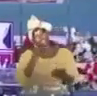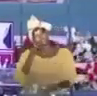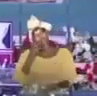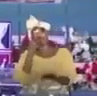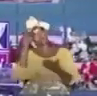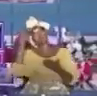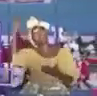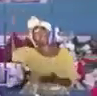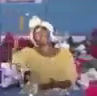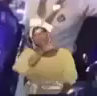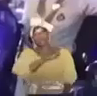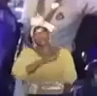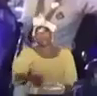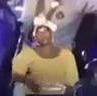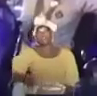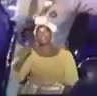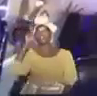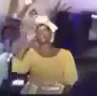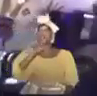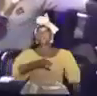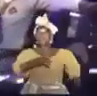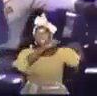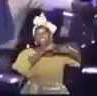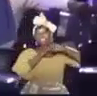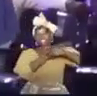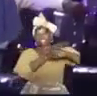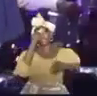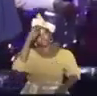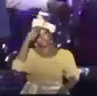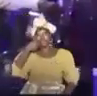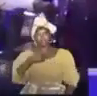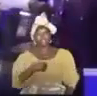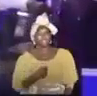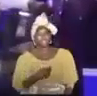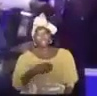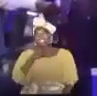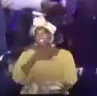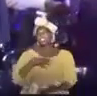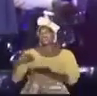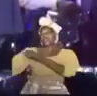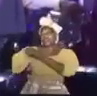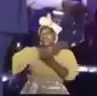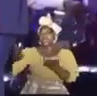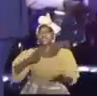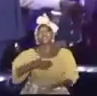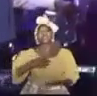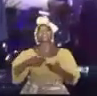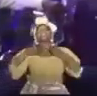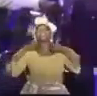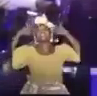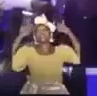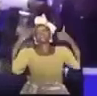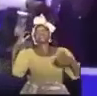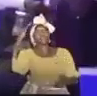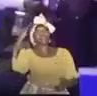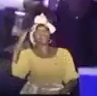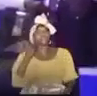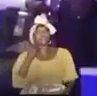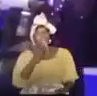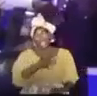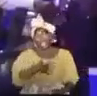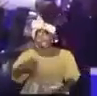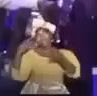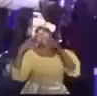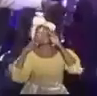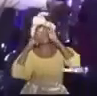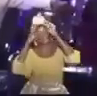Lord, thou, O Lord, you are a shield for me. He calls him my glory and the lifter up of my head. The Bible says they looked unto him